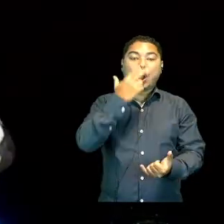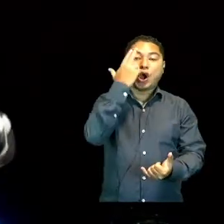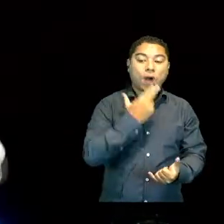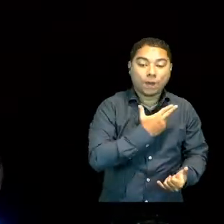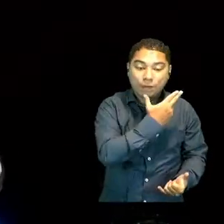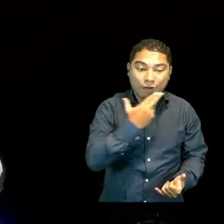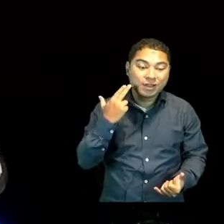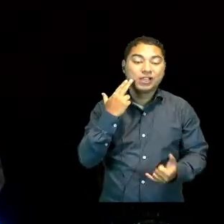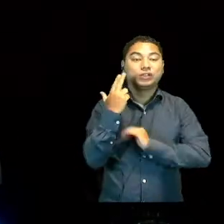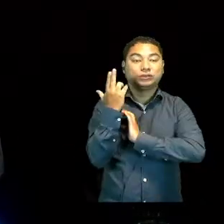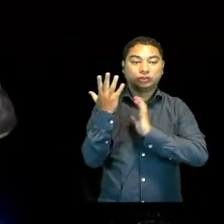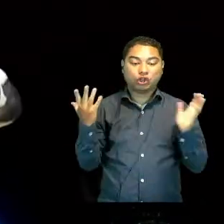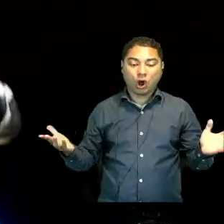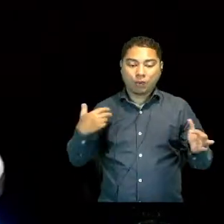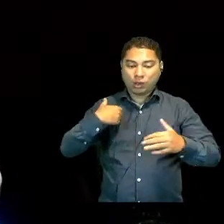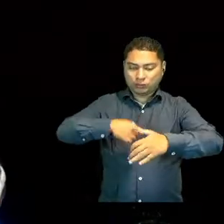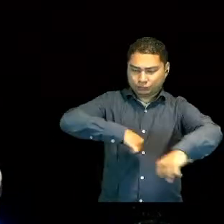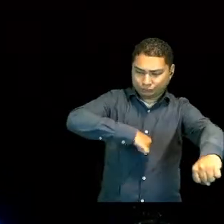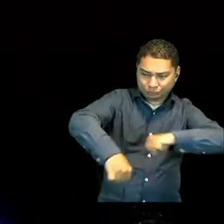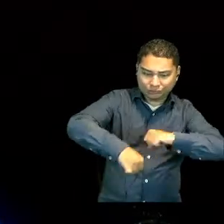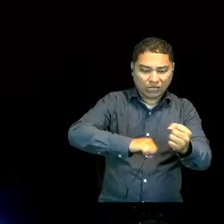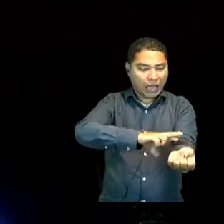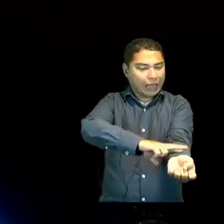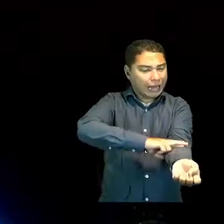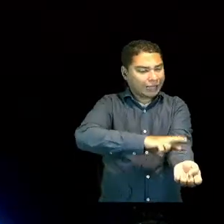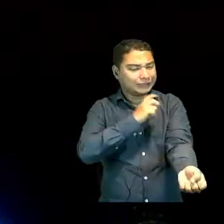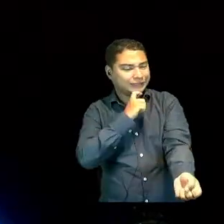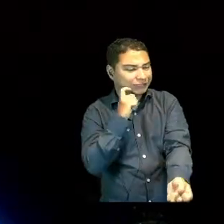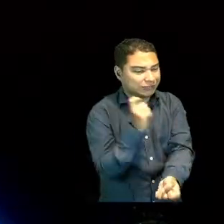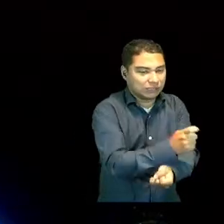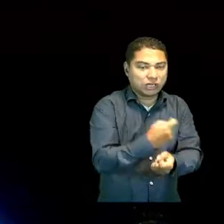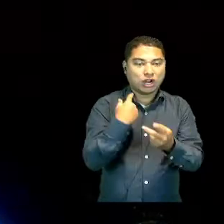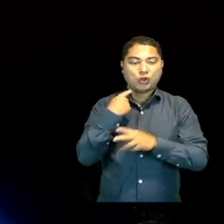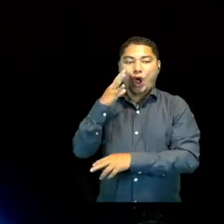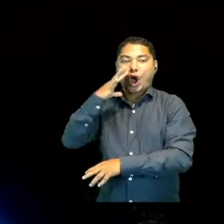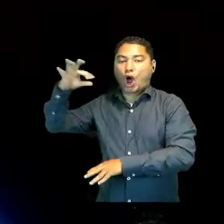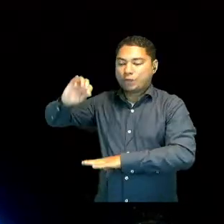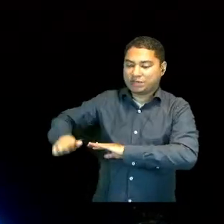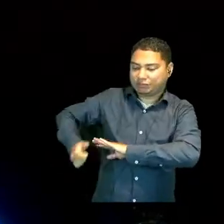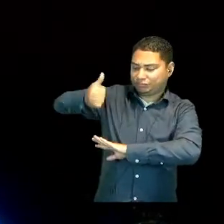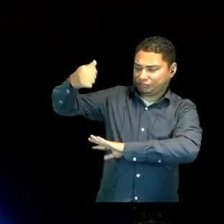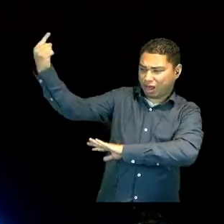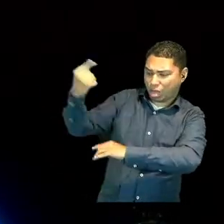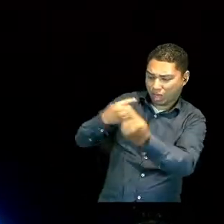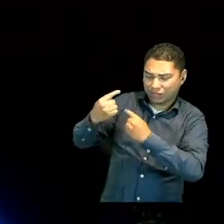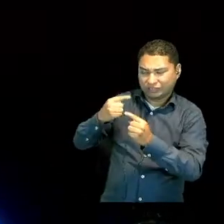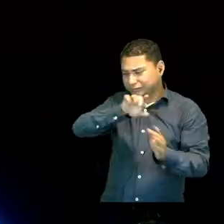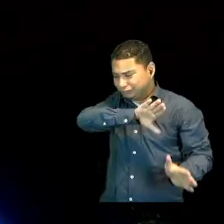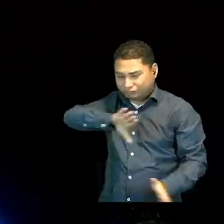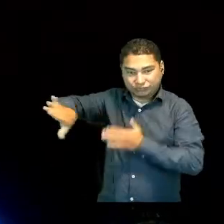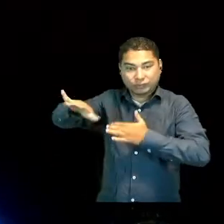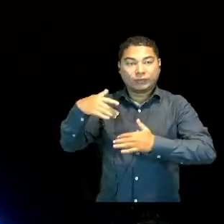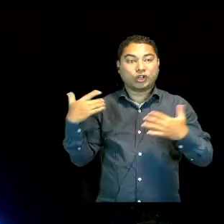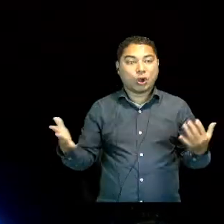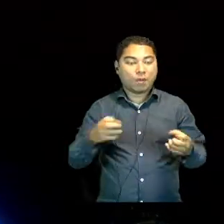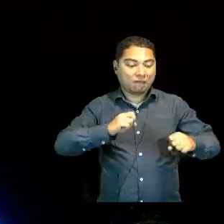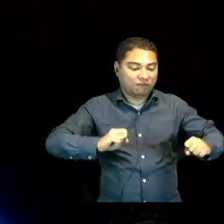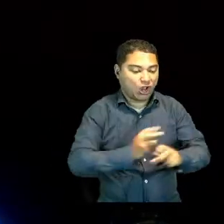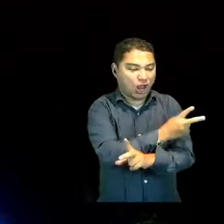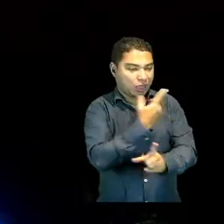which racism and heteropatriarchy and the violent exploitation, the violent